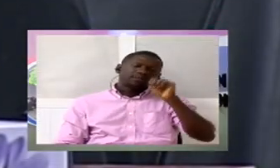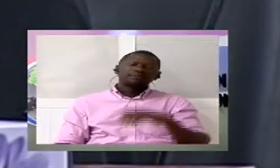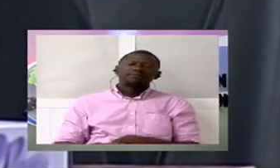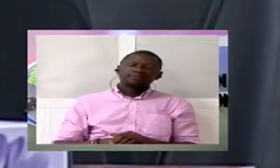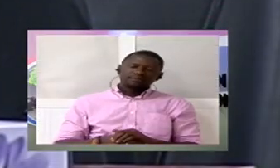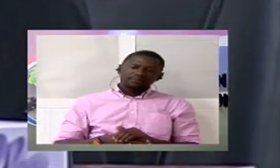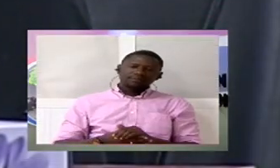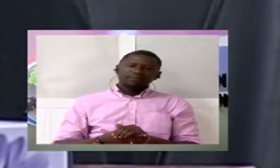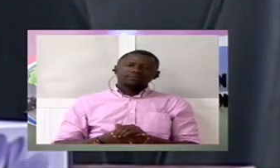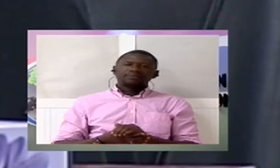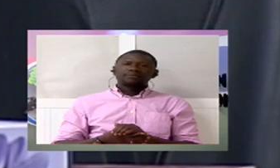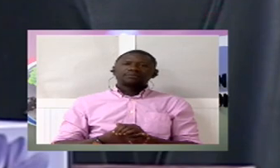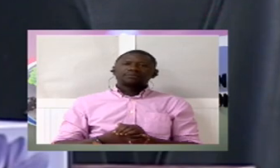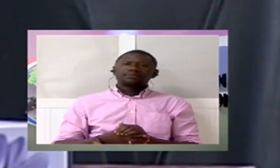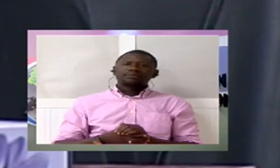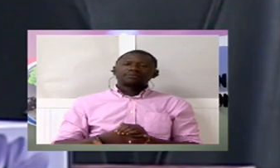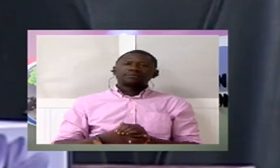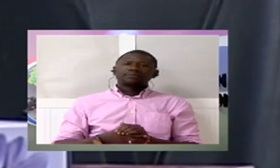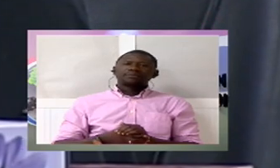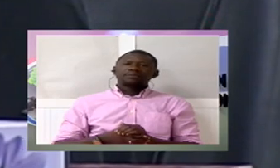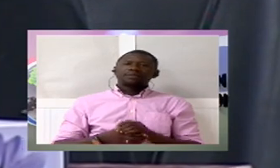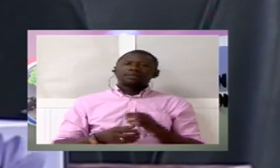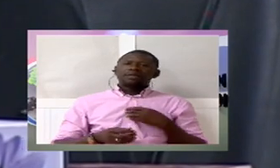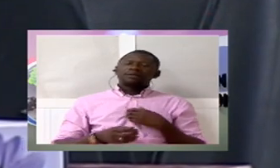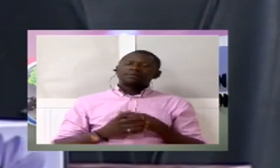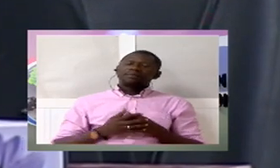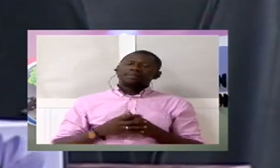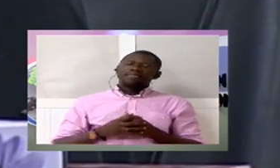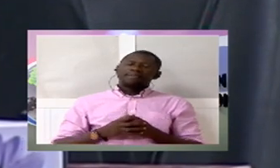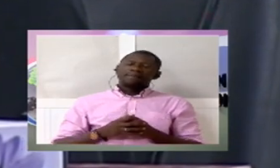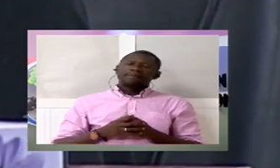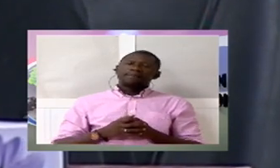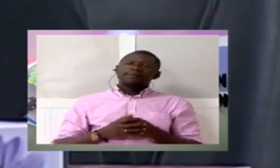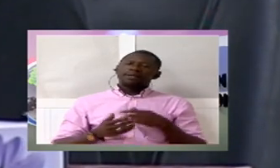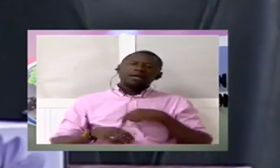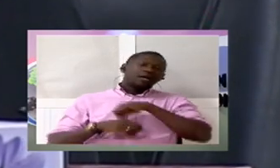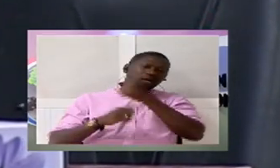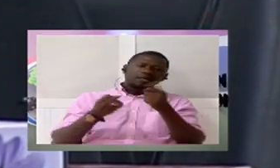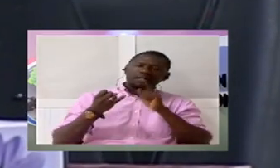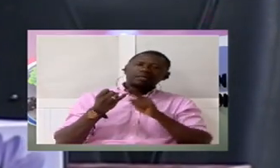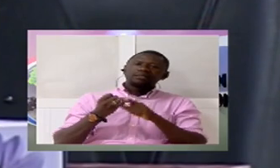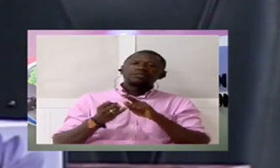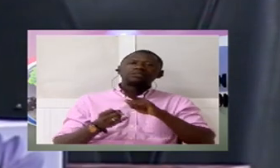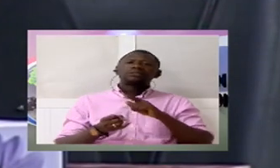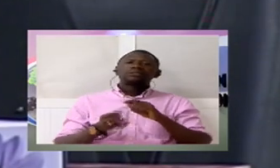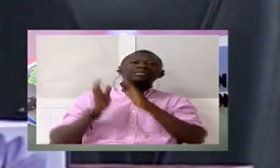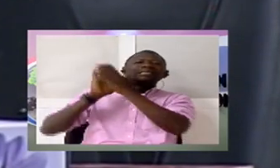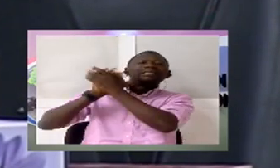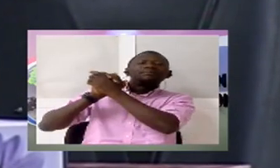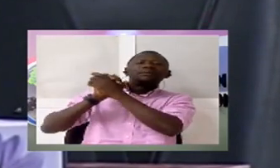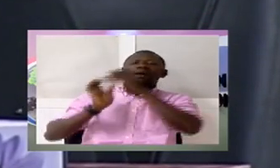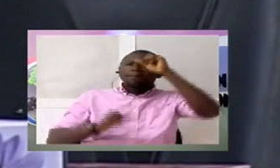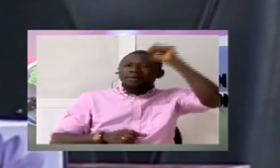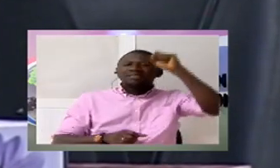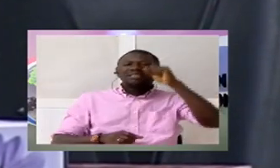that he Gaddafi sent to Yaya Jame to help secure Baba's release. Aning Gaddafi na takila lumenu